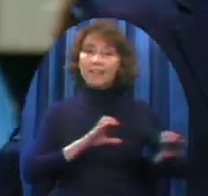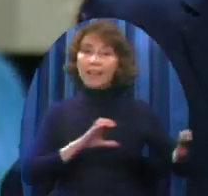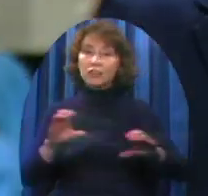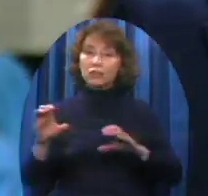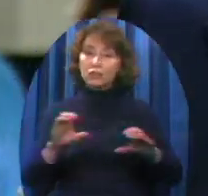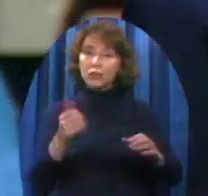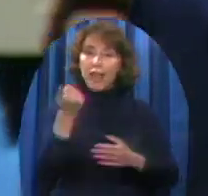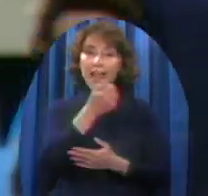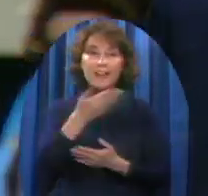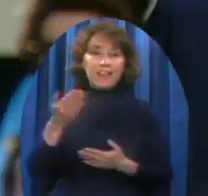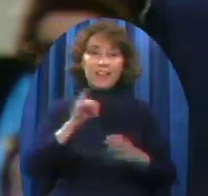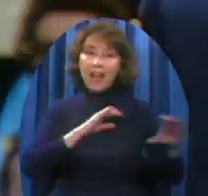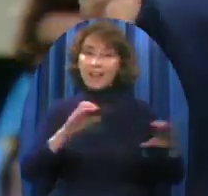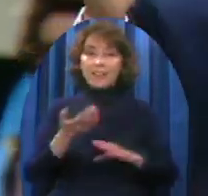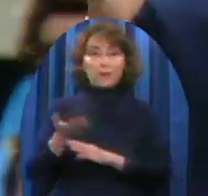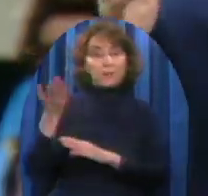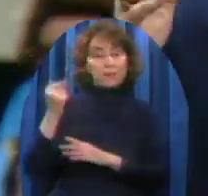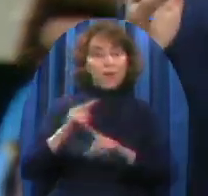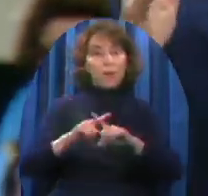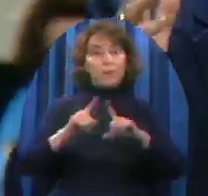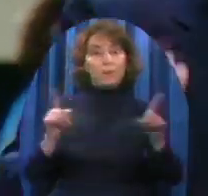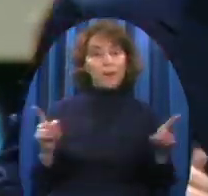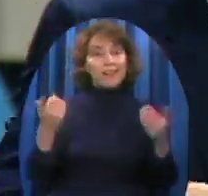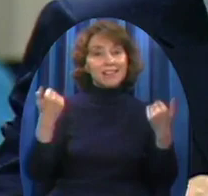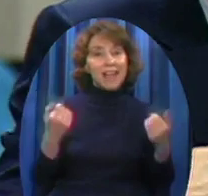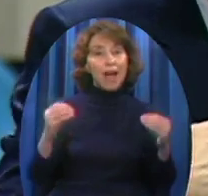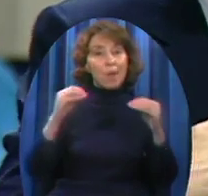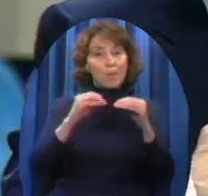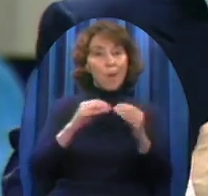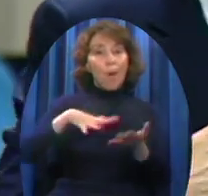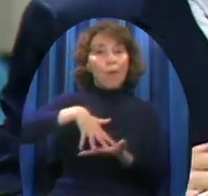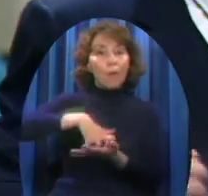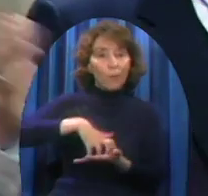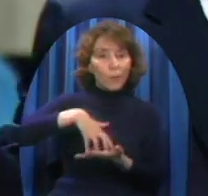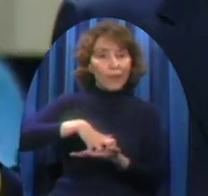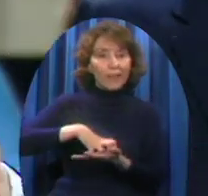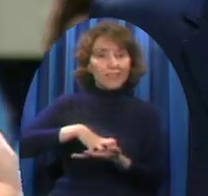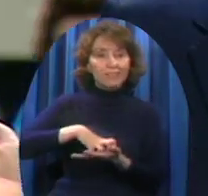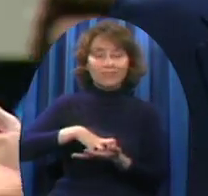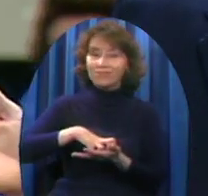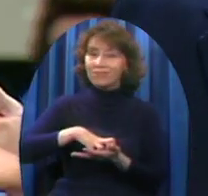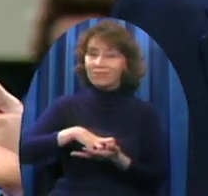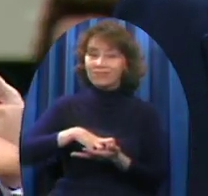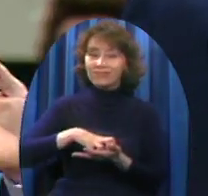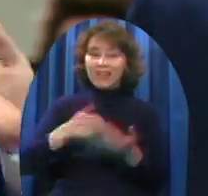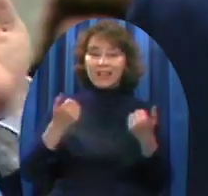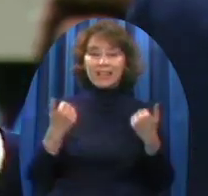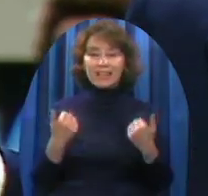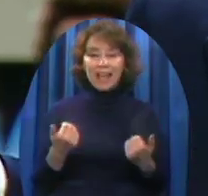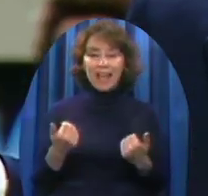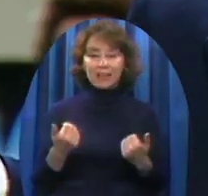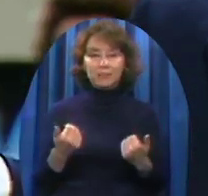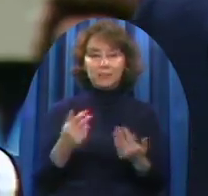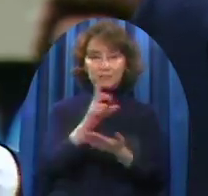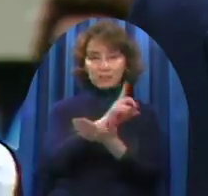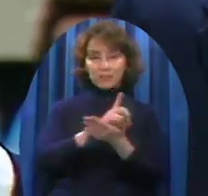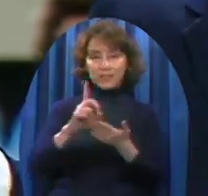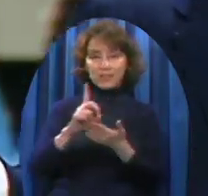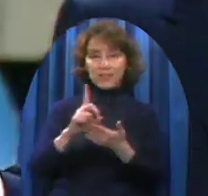The fact is, whether you like it or not, you divine healers, I'm for you and all that stuff, but I just don't believe what you're doing. Divine